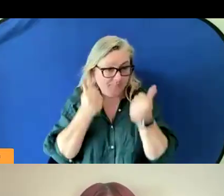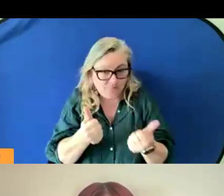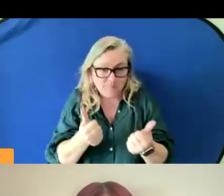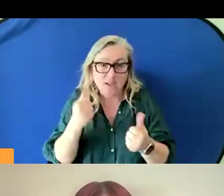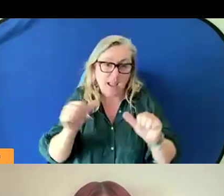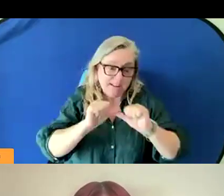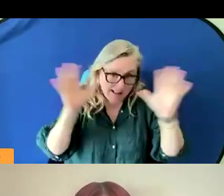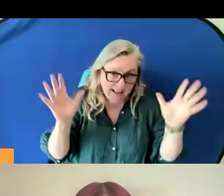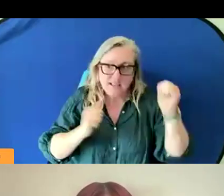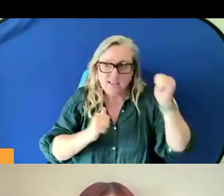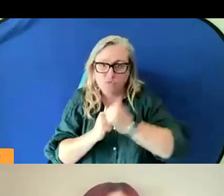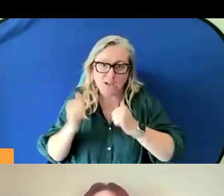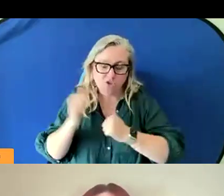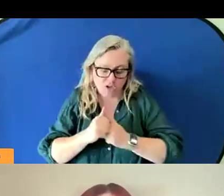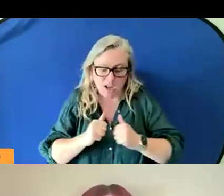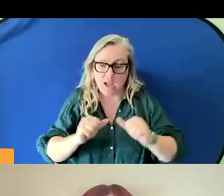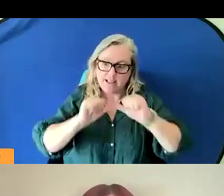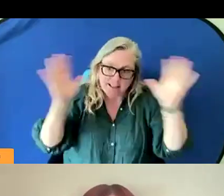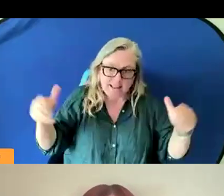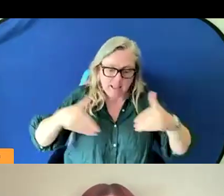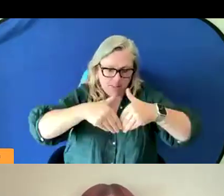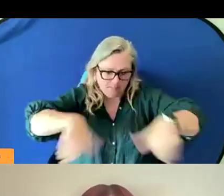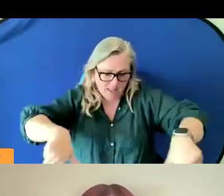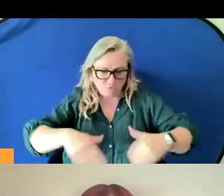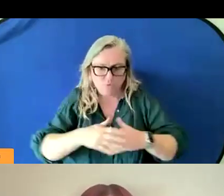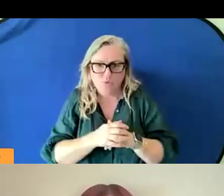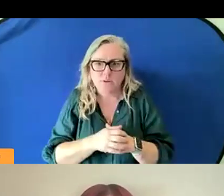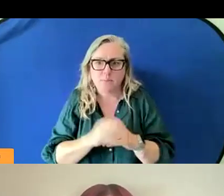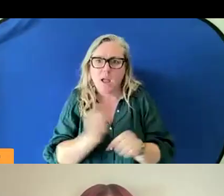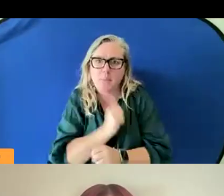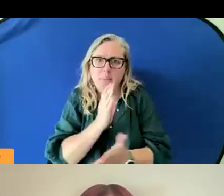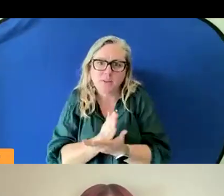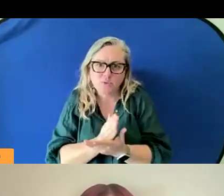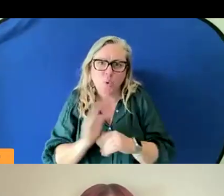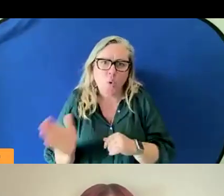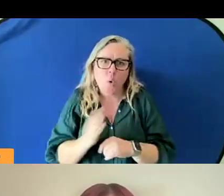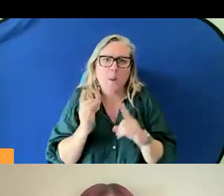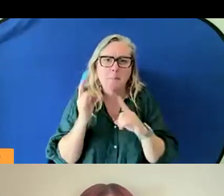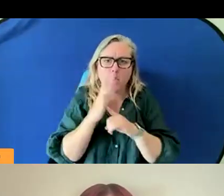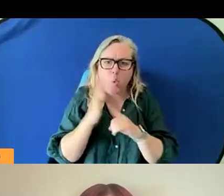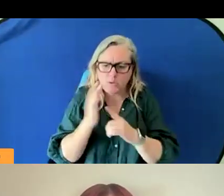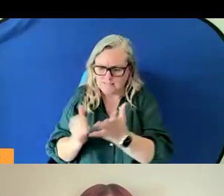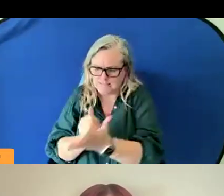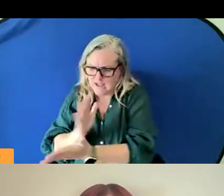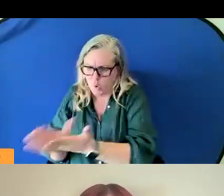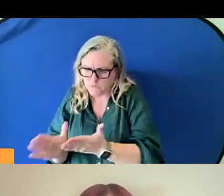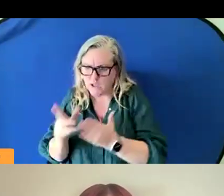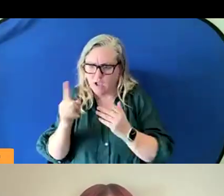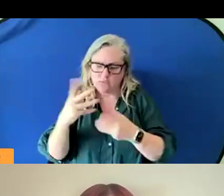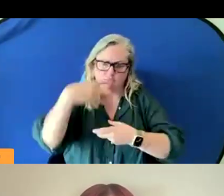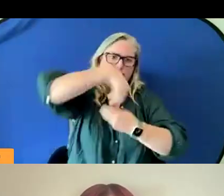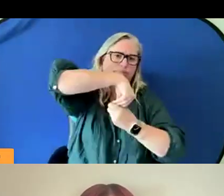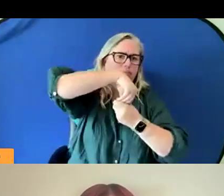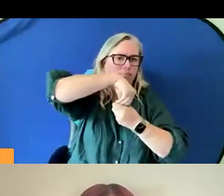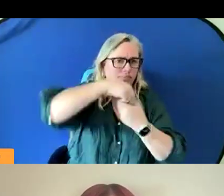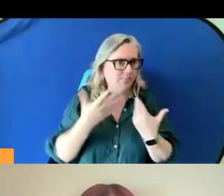clear structures, clear boundaries, but also making sure that all the important stakeholders had an opportunity. So it's been a